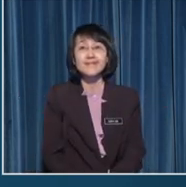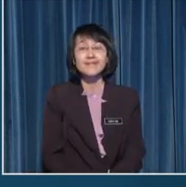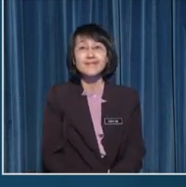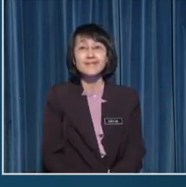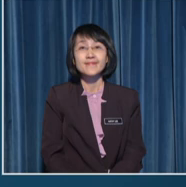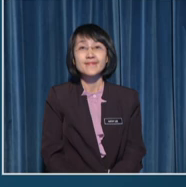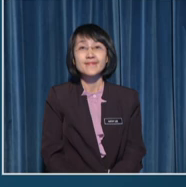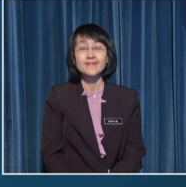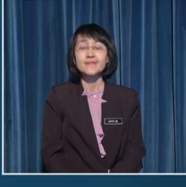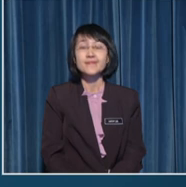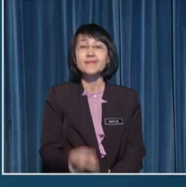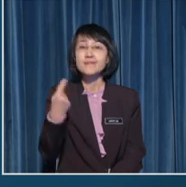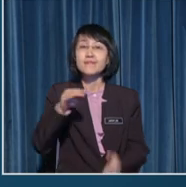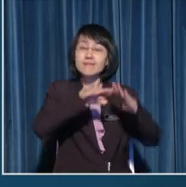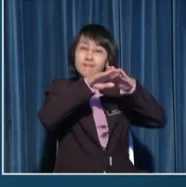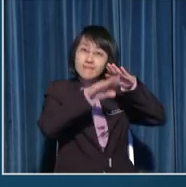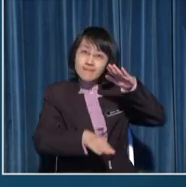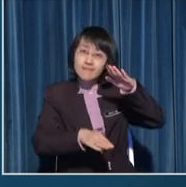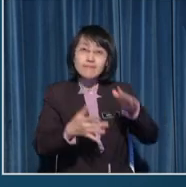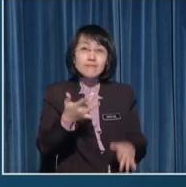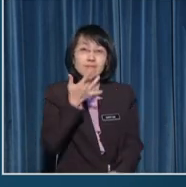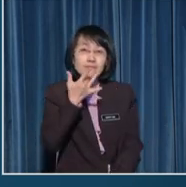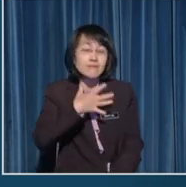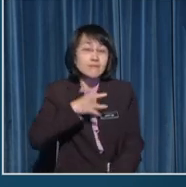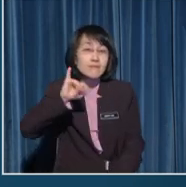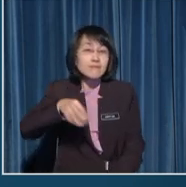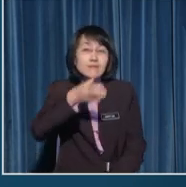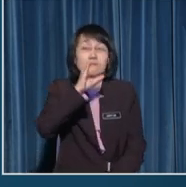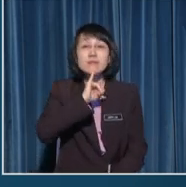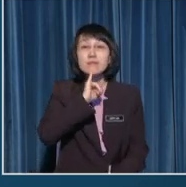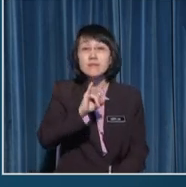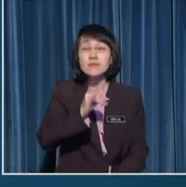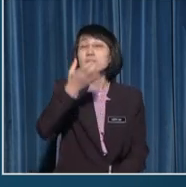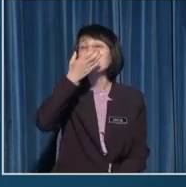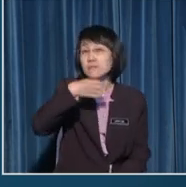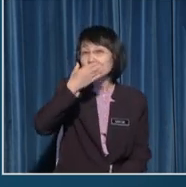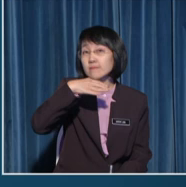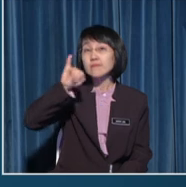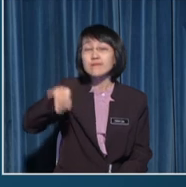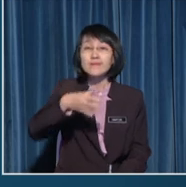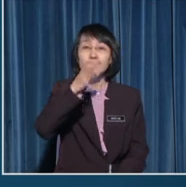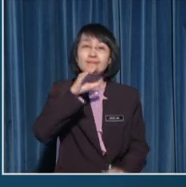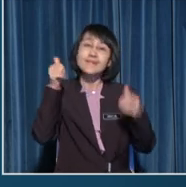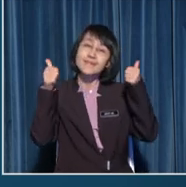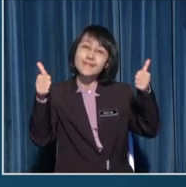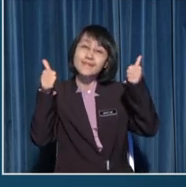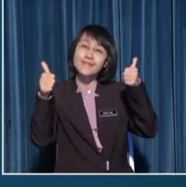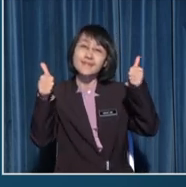The least favorable juice is apple juice. Well